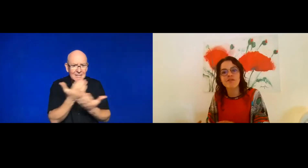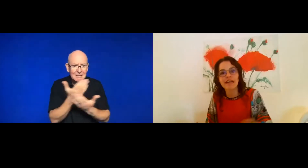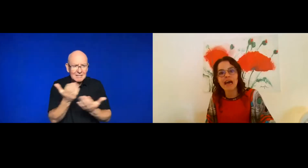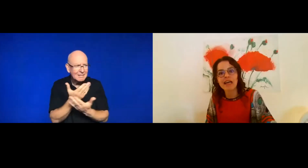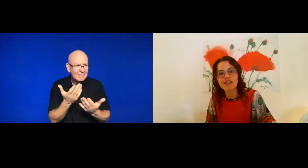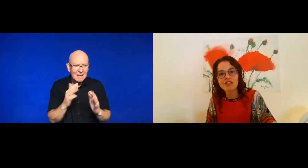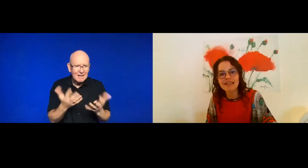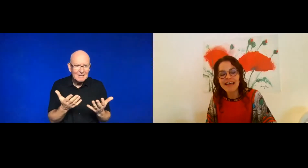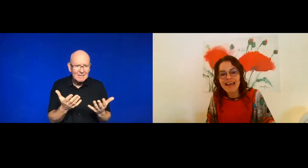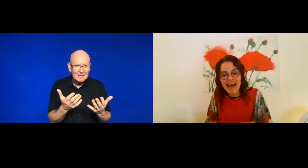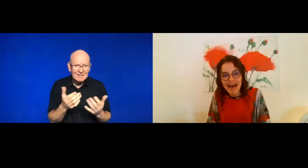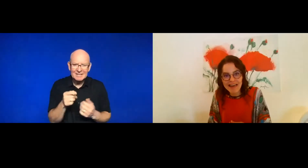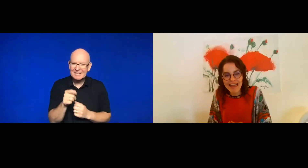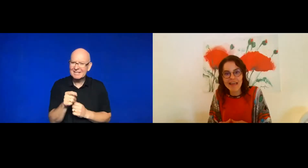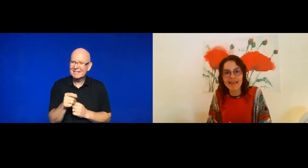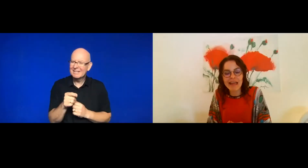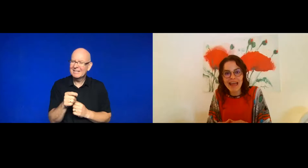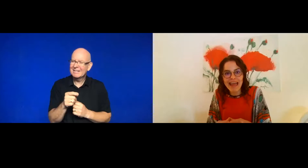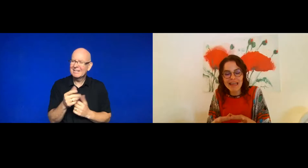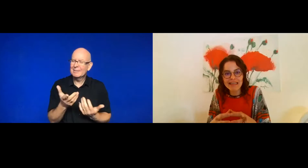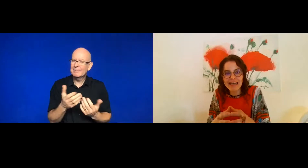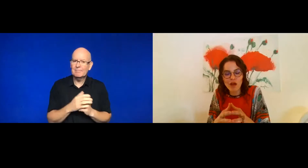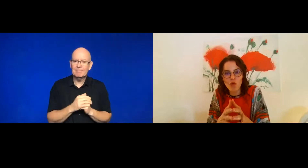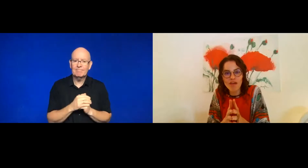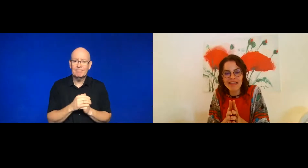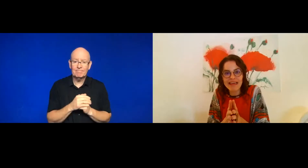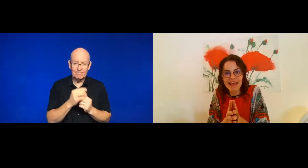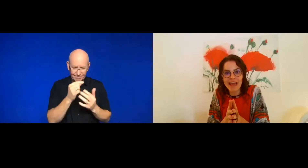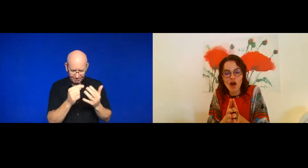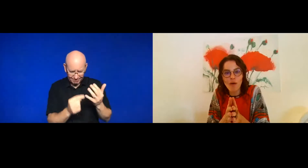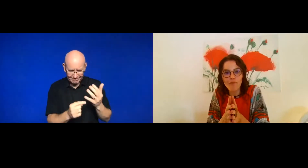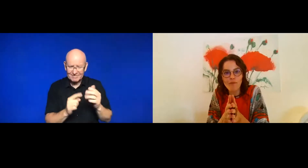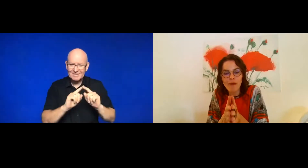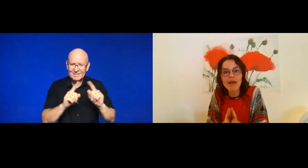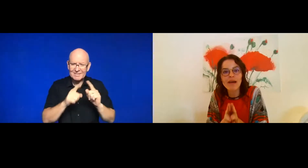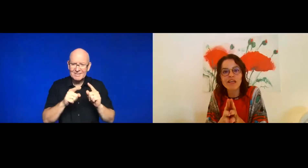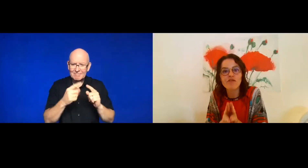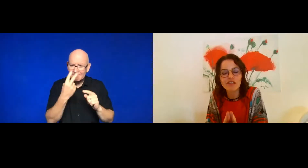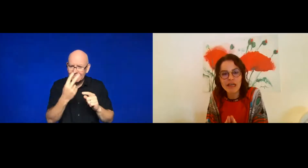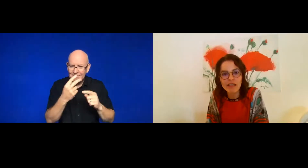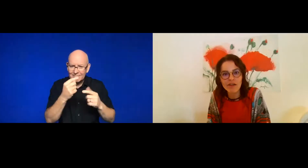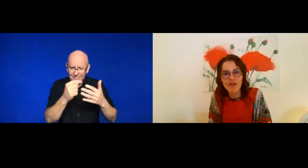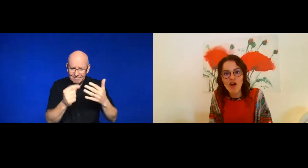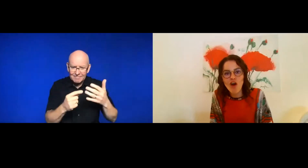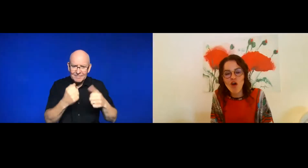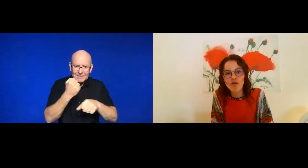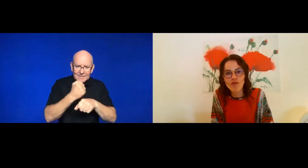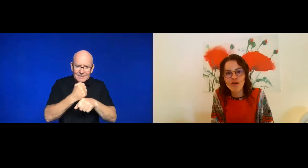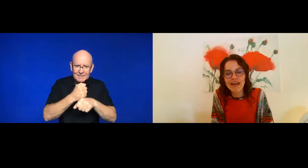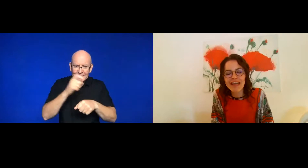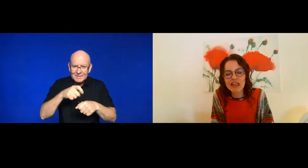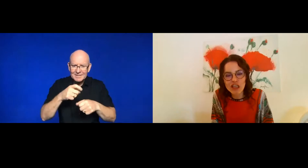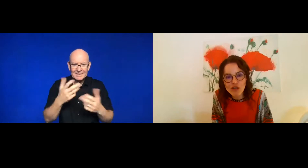these different actions are again with the primary objective